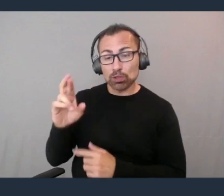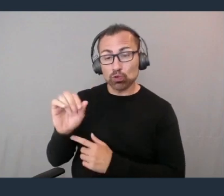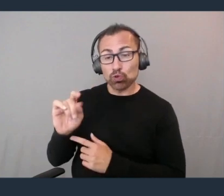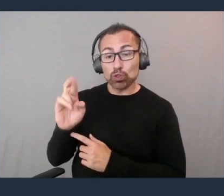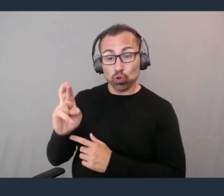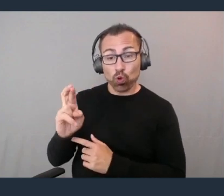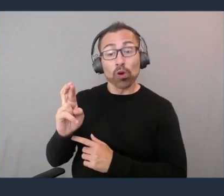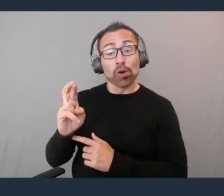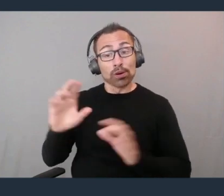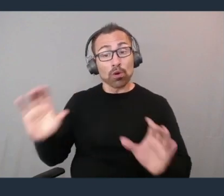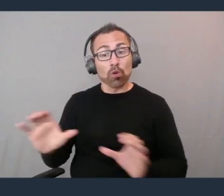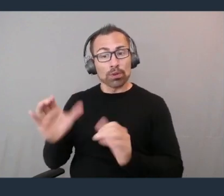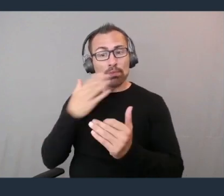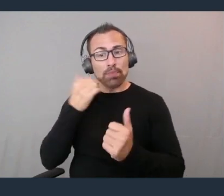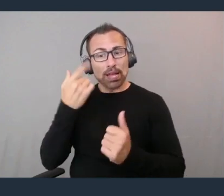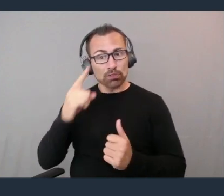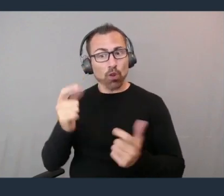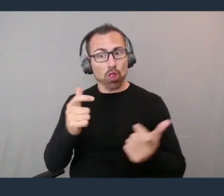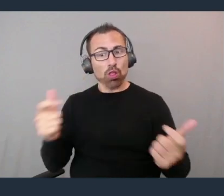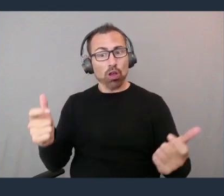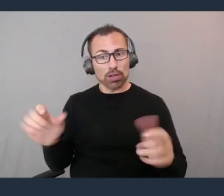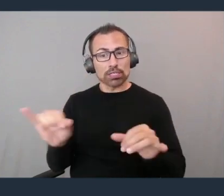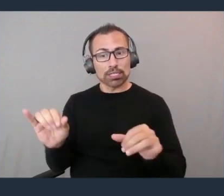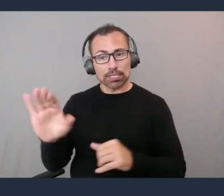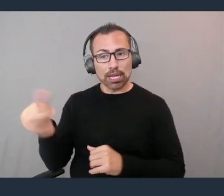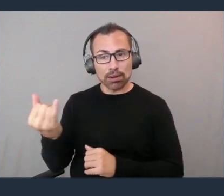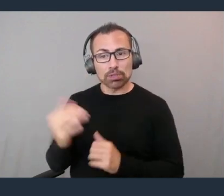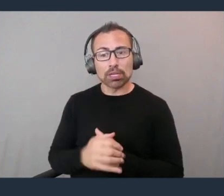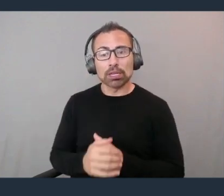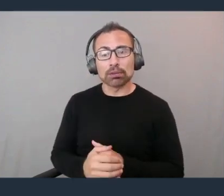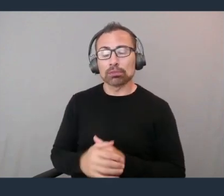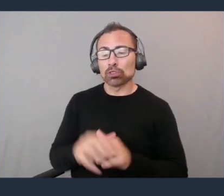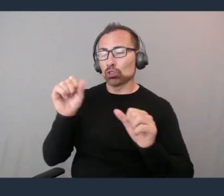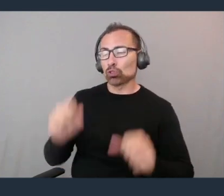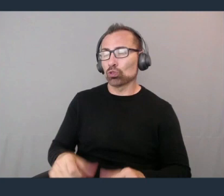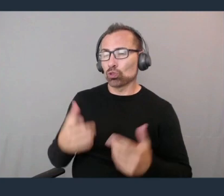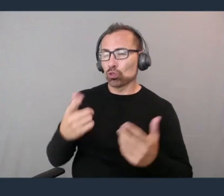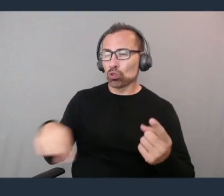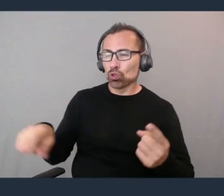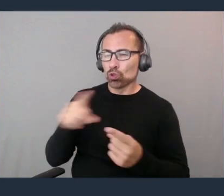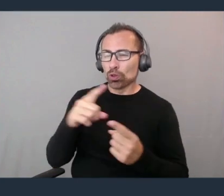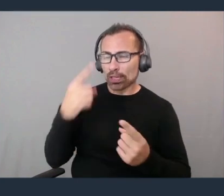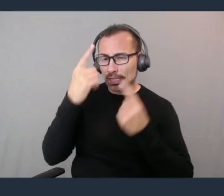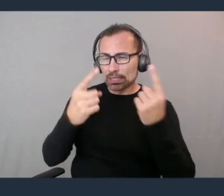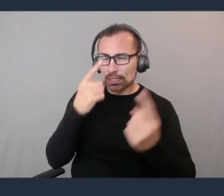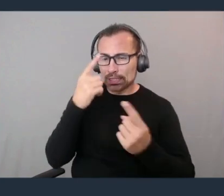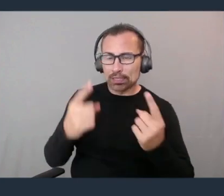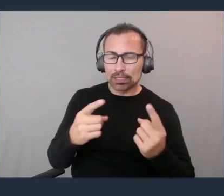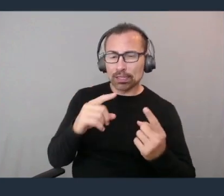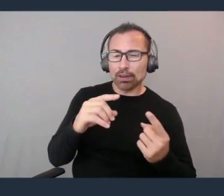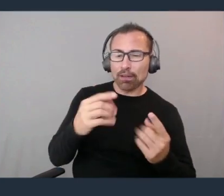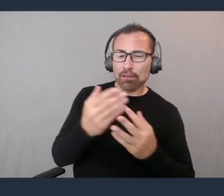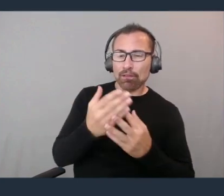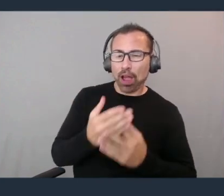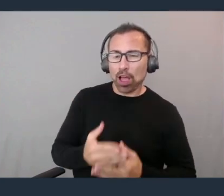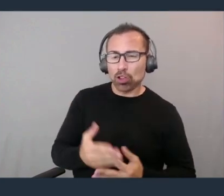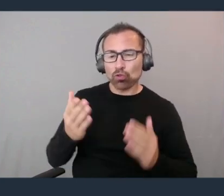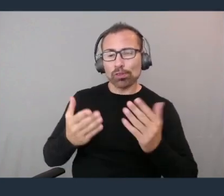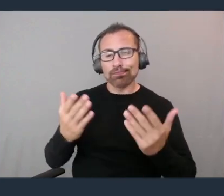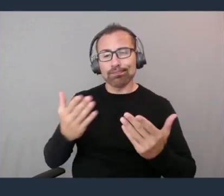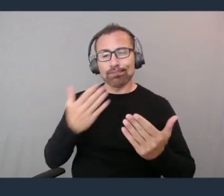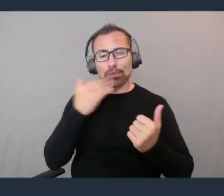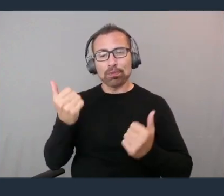objects. You could consider creating Parquet or similar files to optimize processing of data once the restore begins.